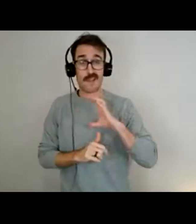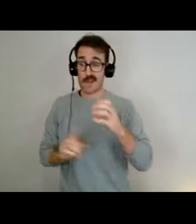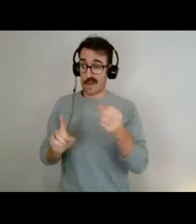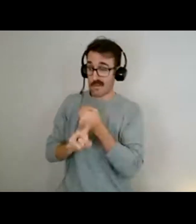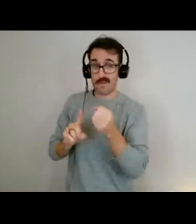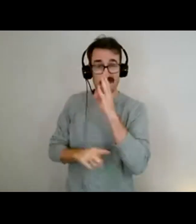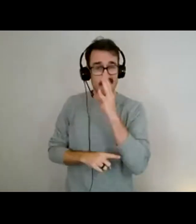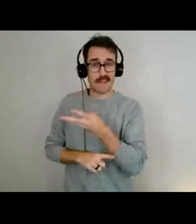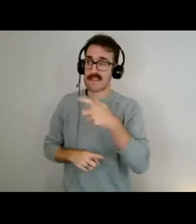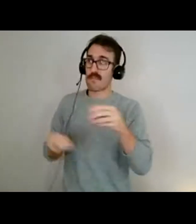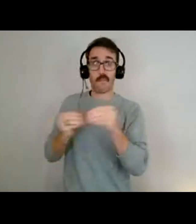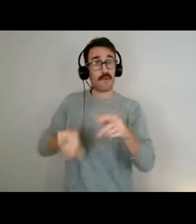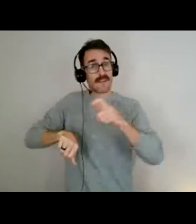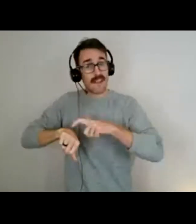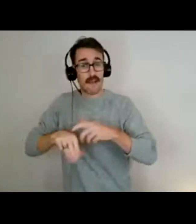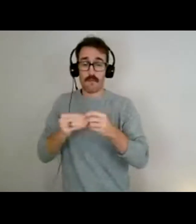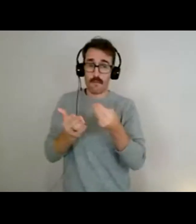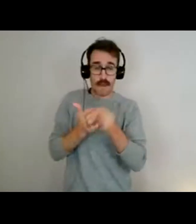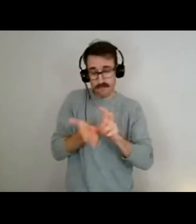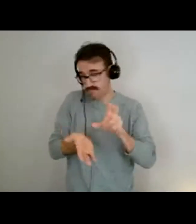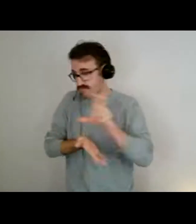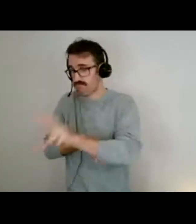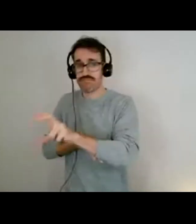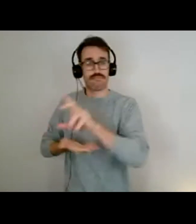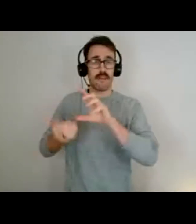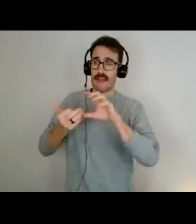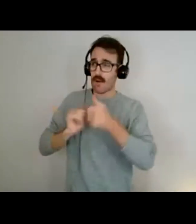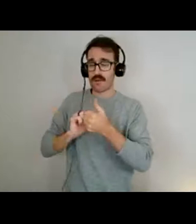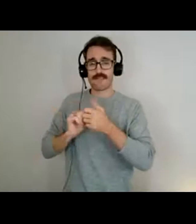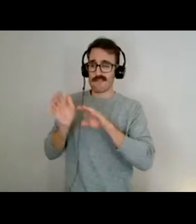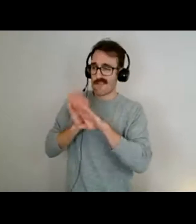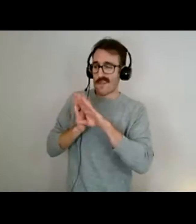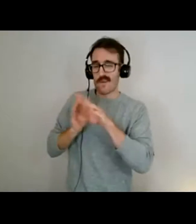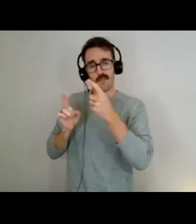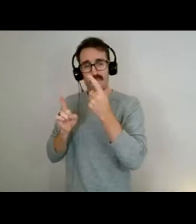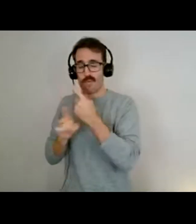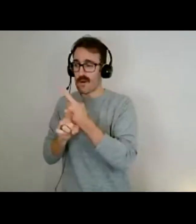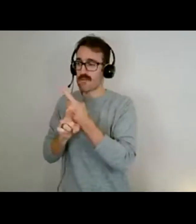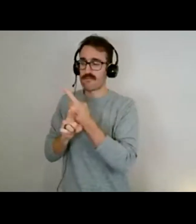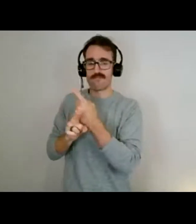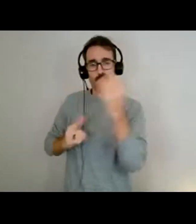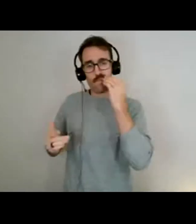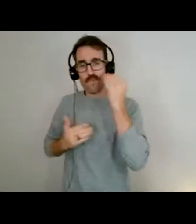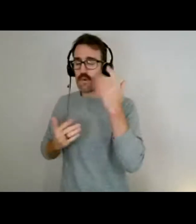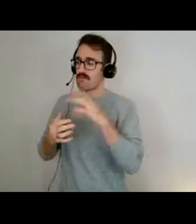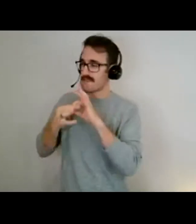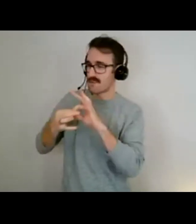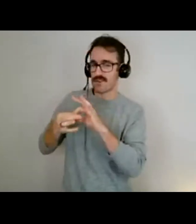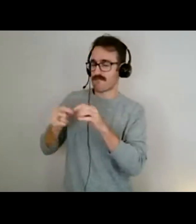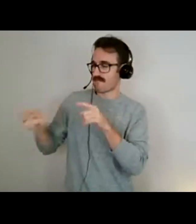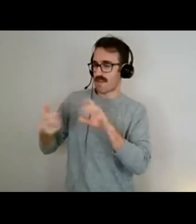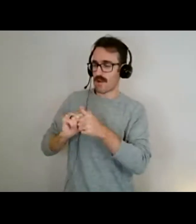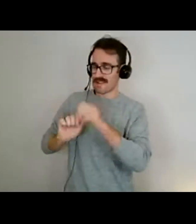more time and funding for developing the types of informed and trust-based relationships that would allow for